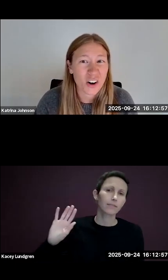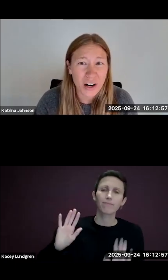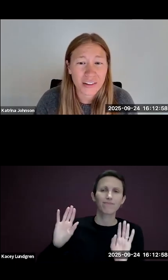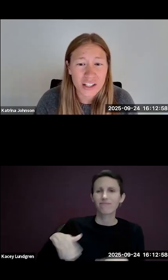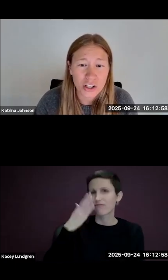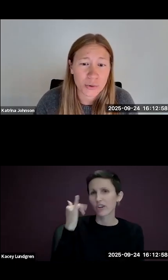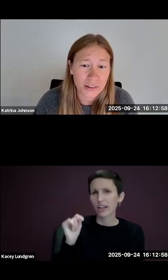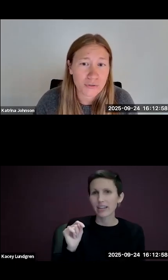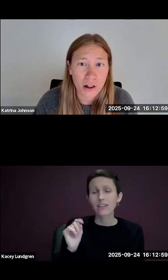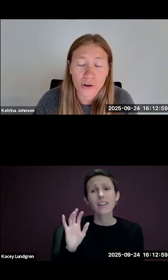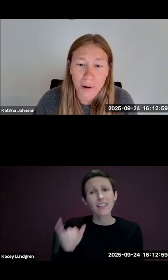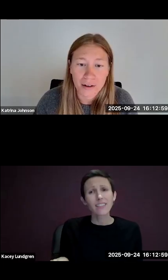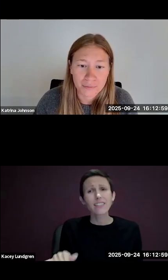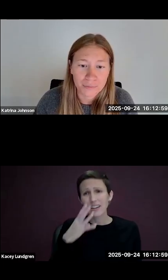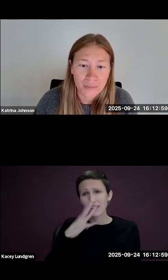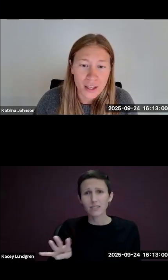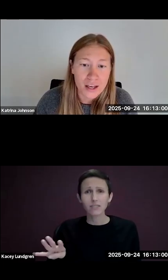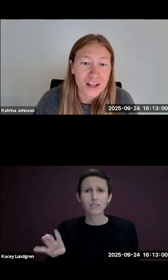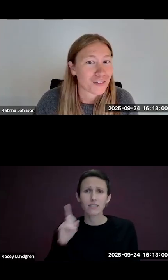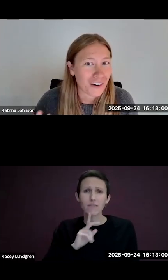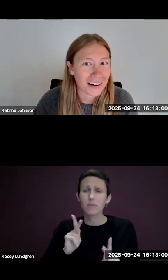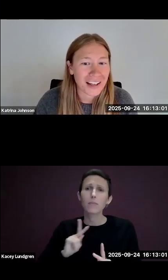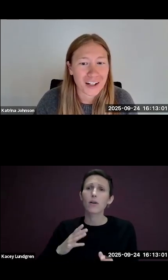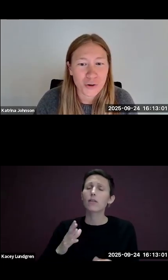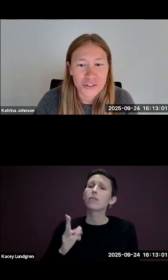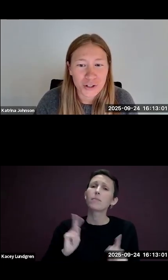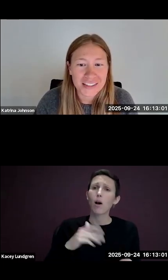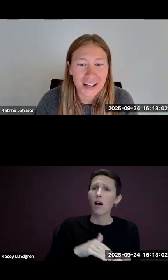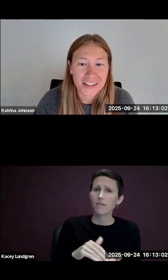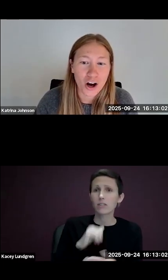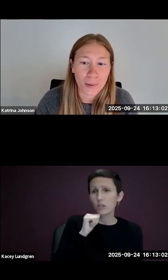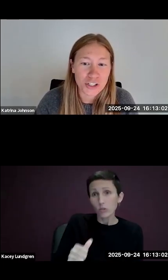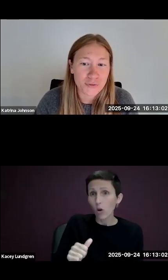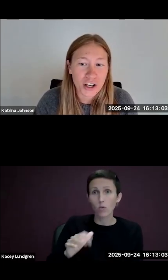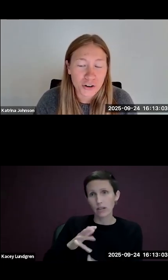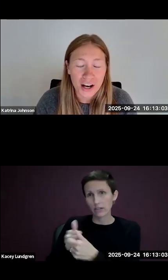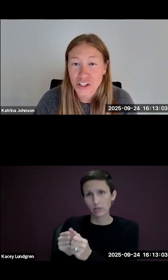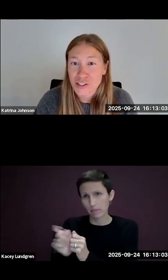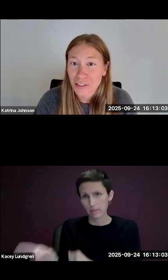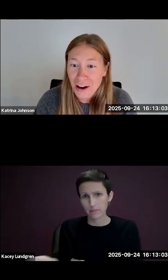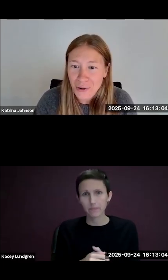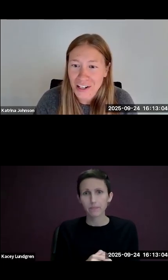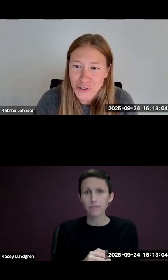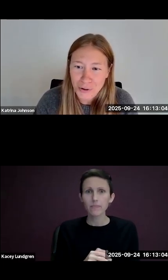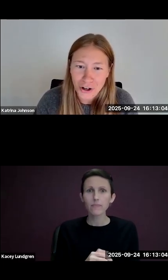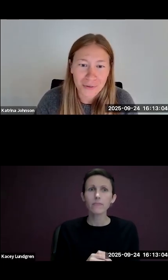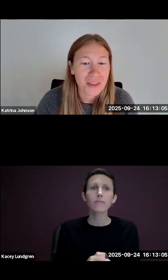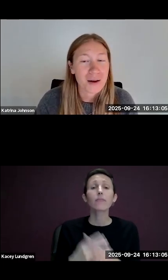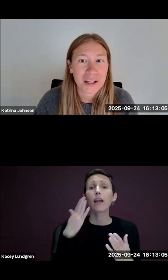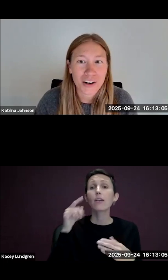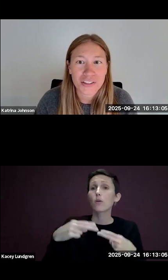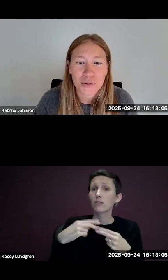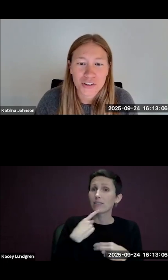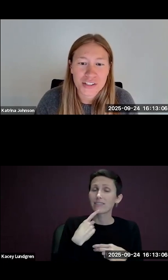conversations and are rarely genuinely followed up on. Finally, I know the screen says options for interactions without an